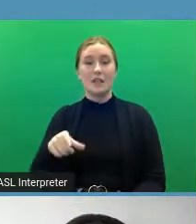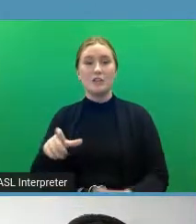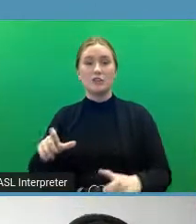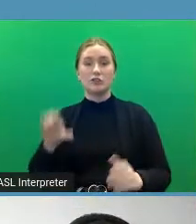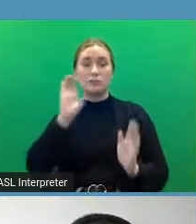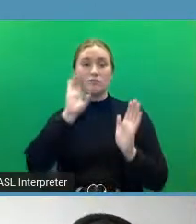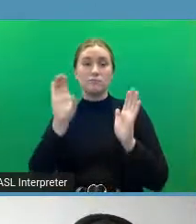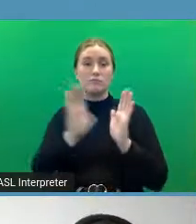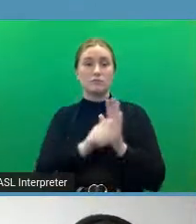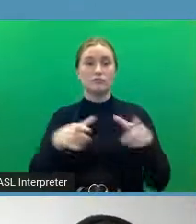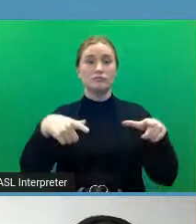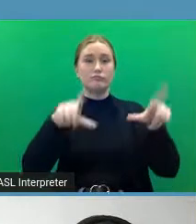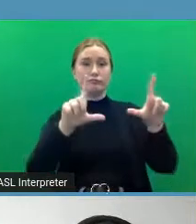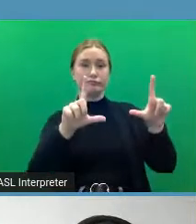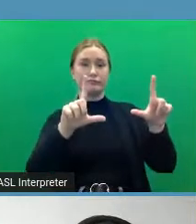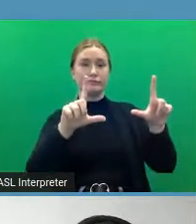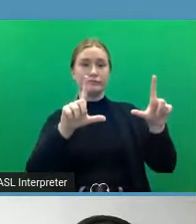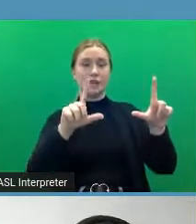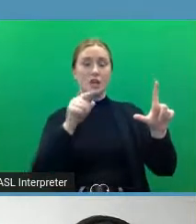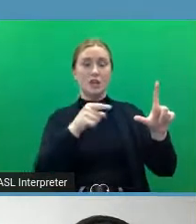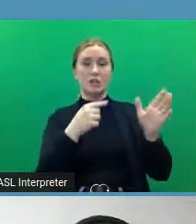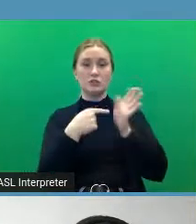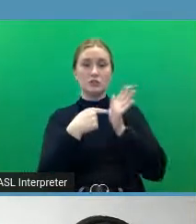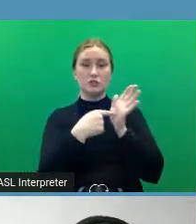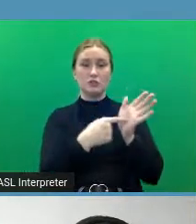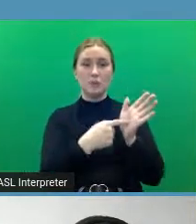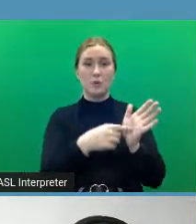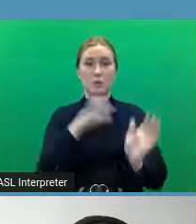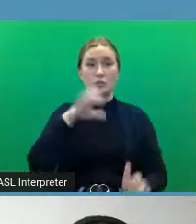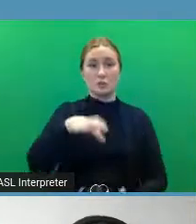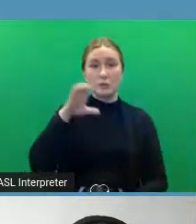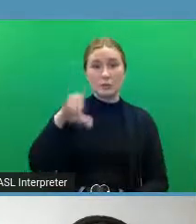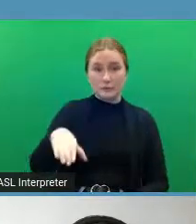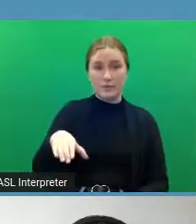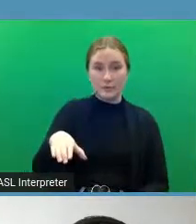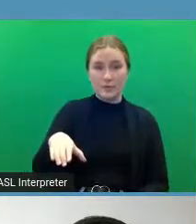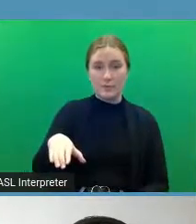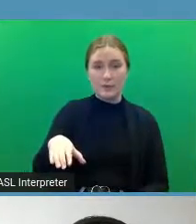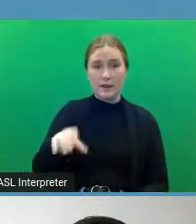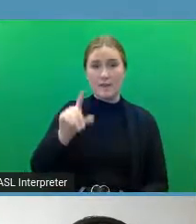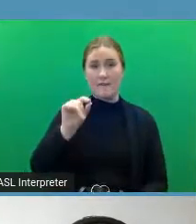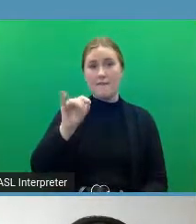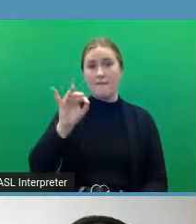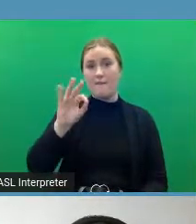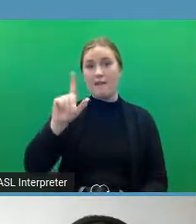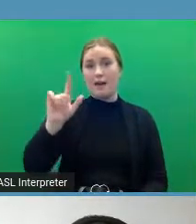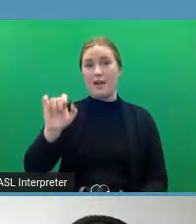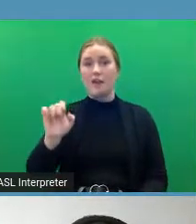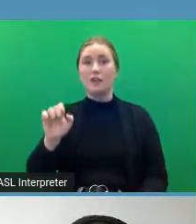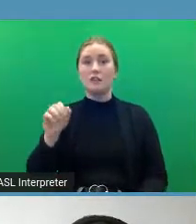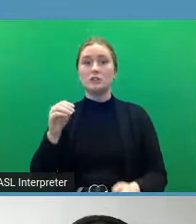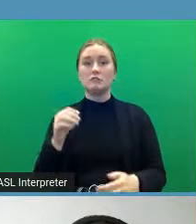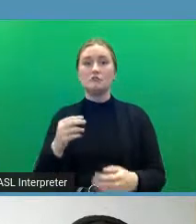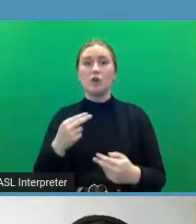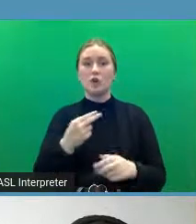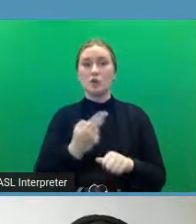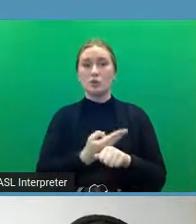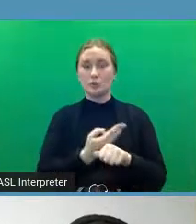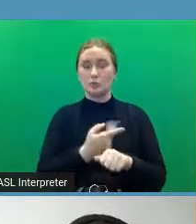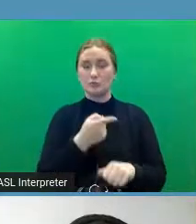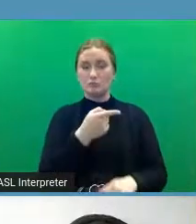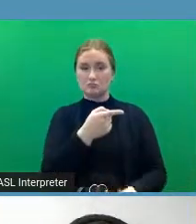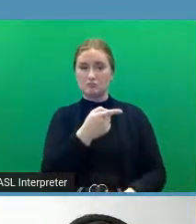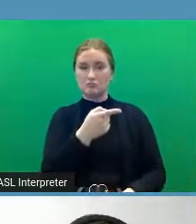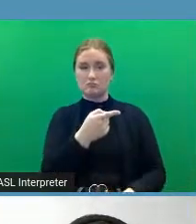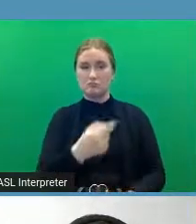a Vimeo player that shows a closed caption file in use. And so there's an English language